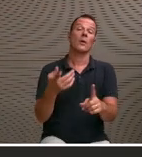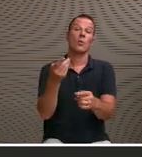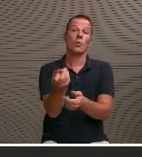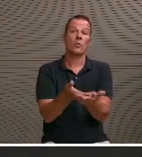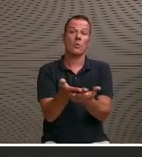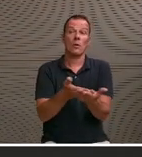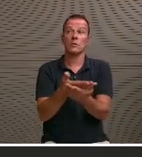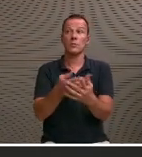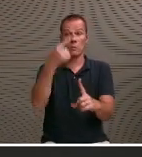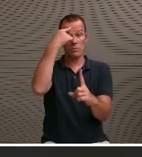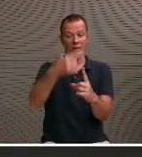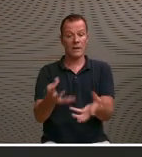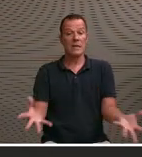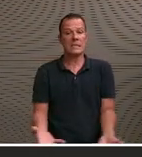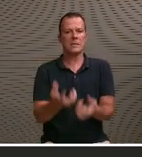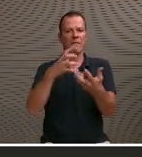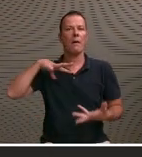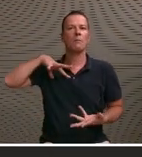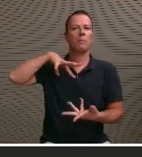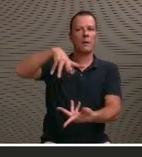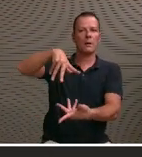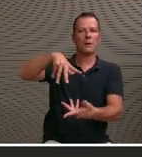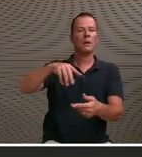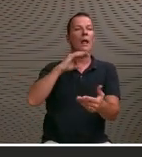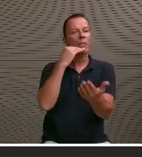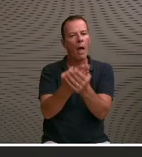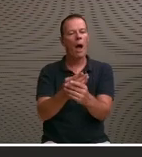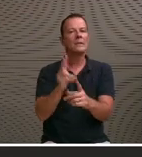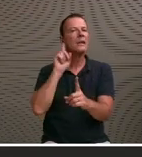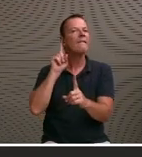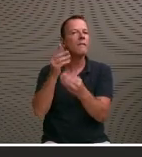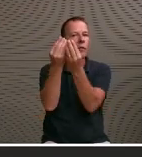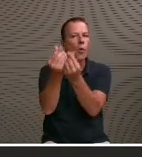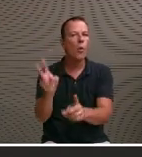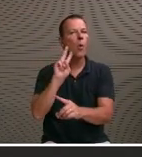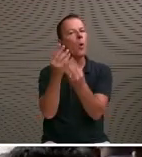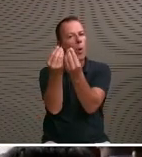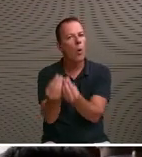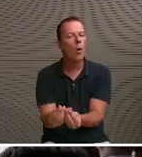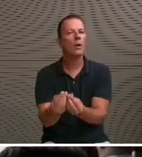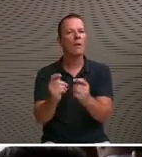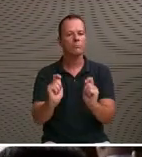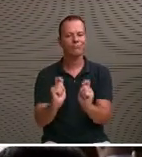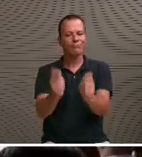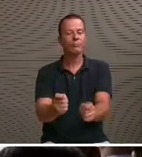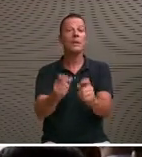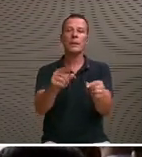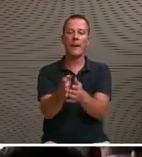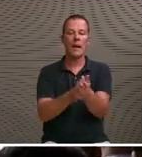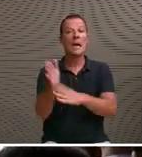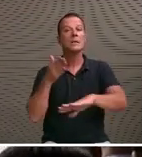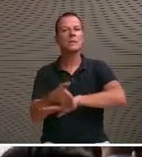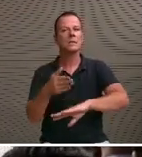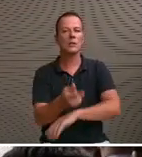growth, are extremely valuable, and have access to the cheapest sources of capital? That is the opportunity. So how